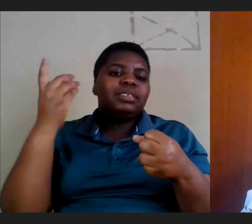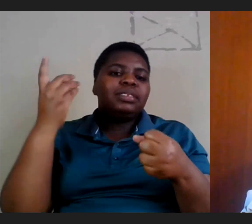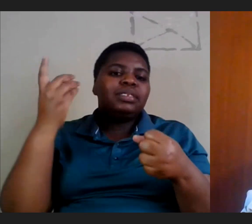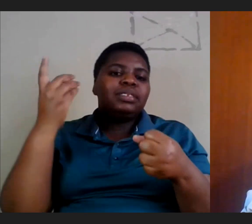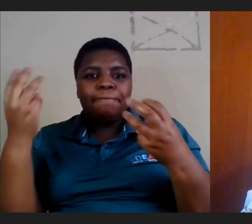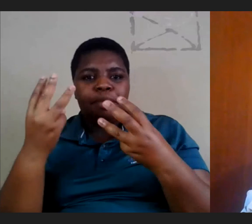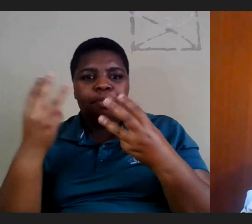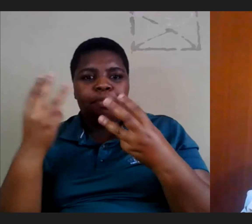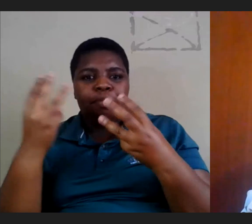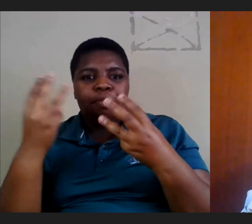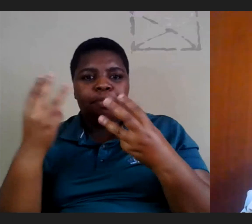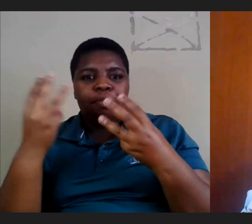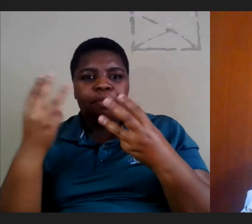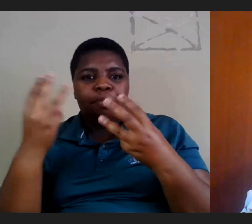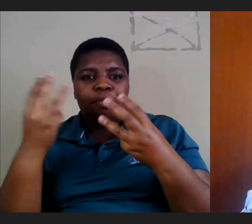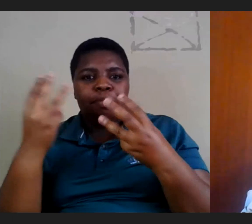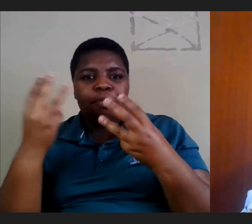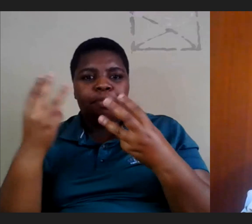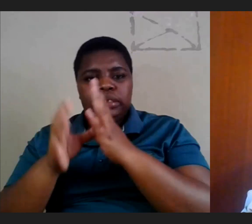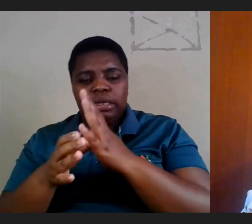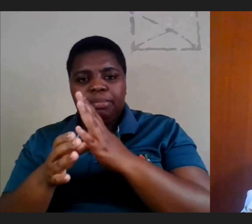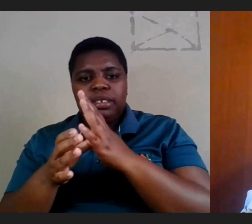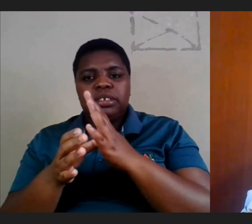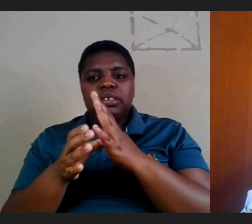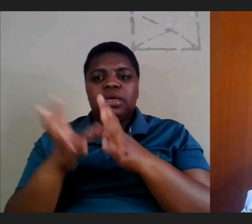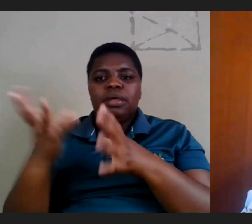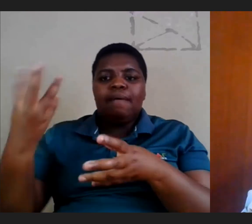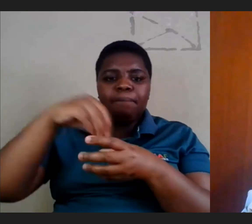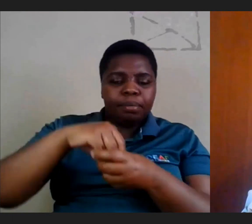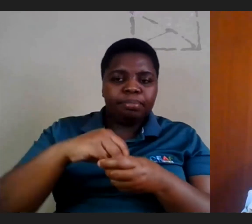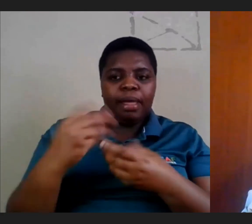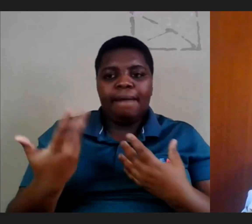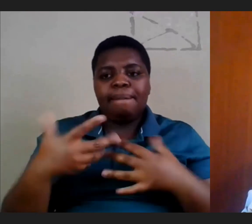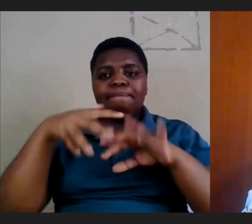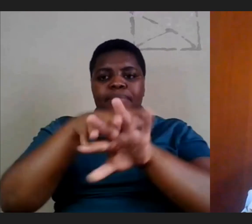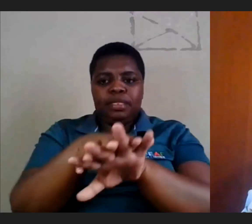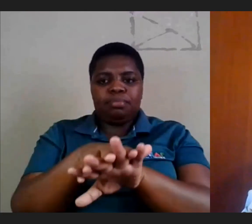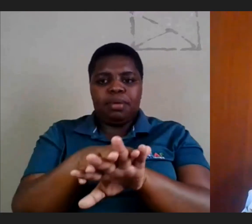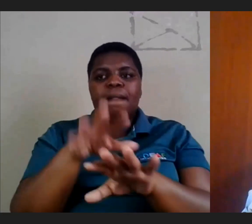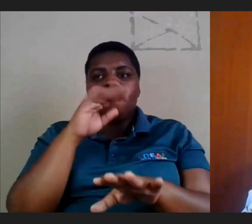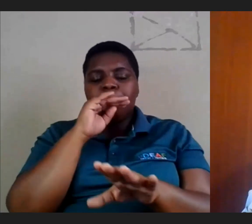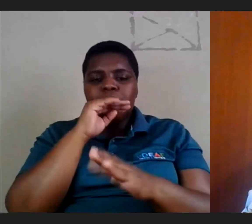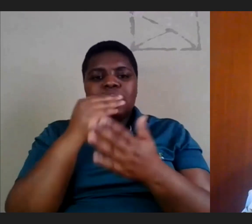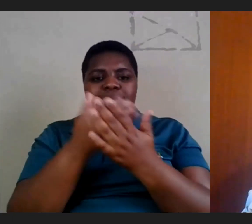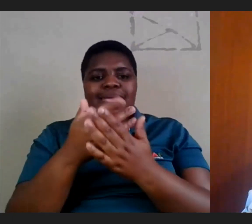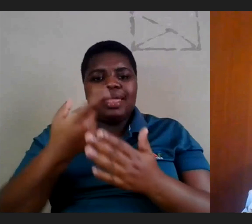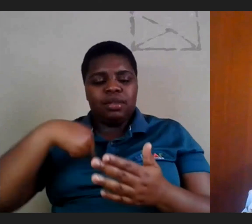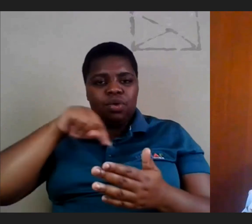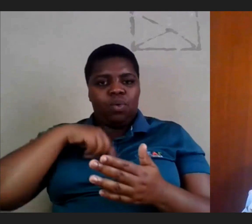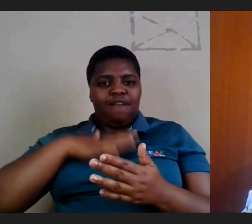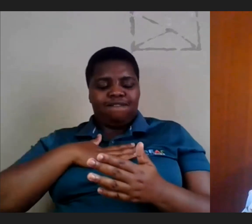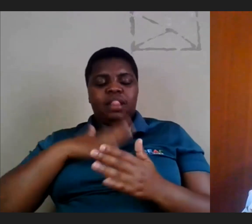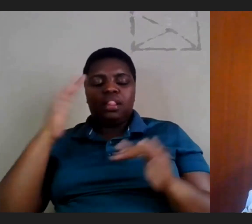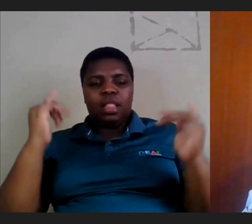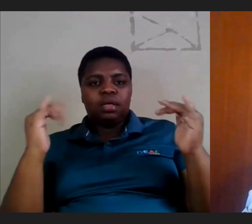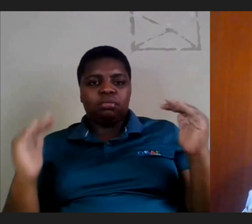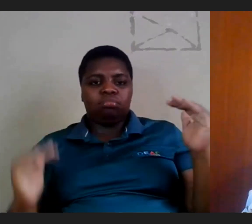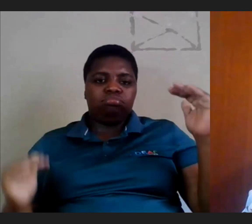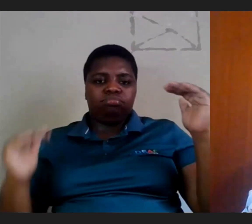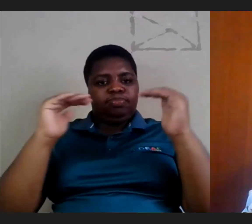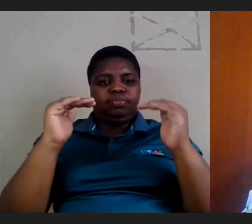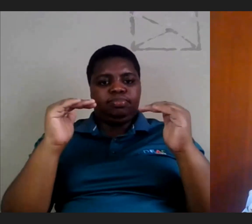various departments, in ministers' performance agreements, etc., so that we're actually able to roll it out and report and